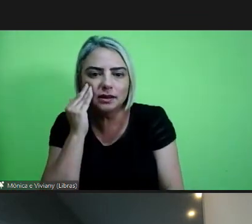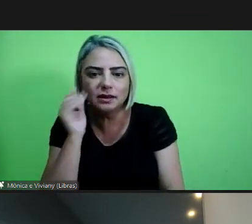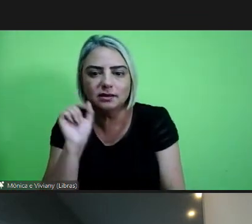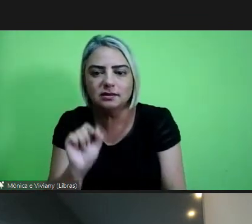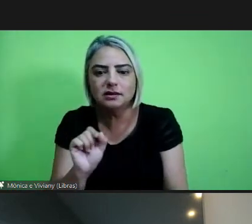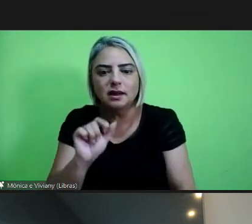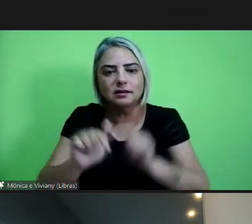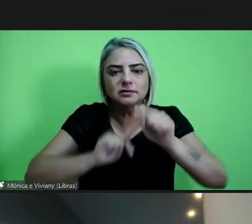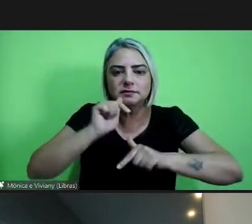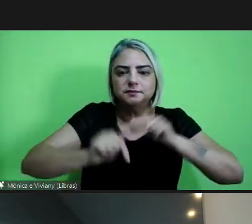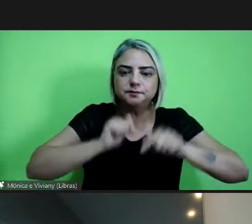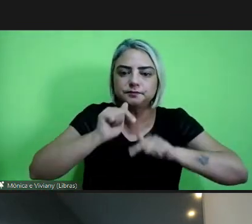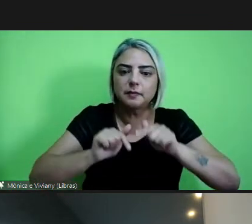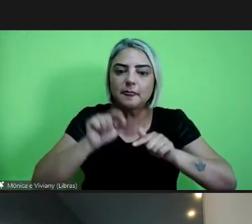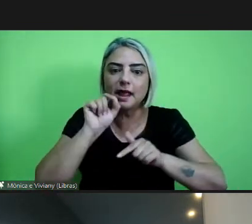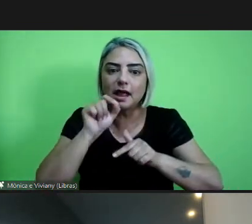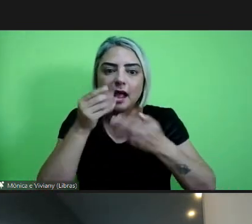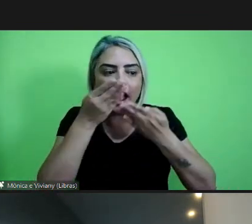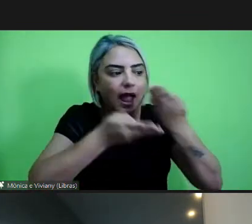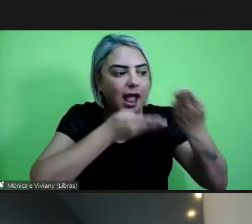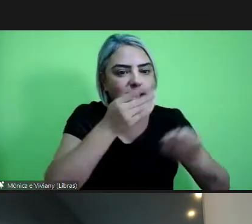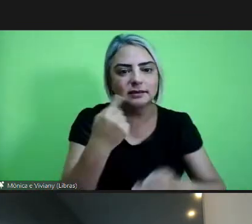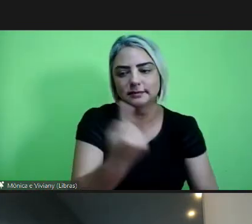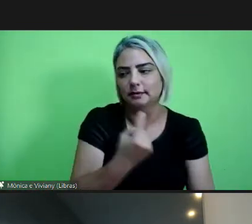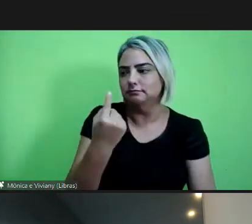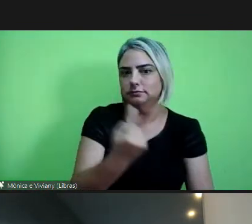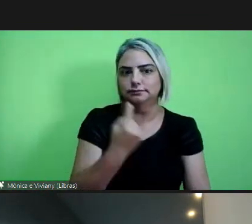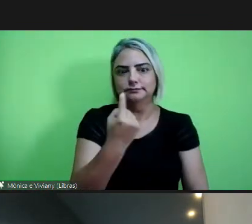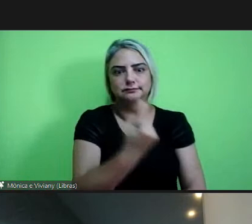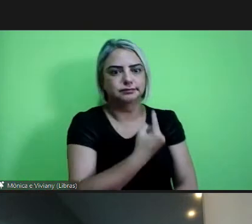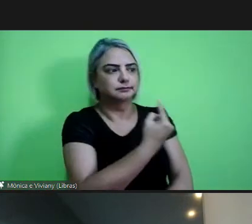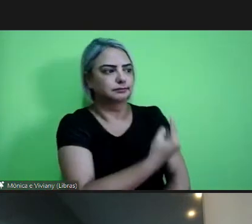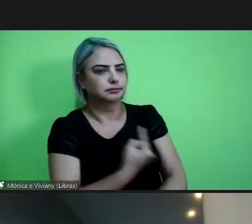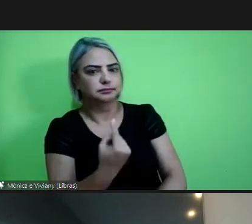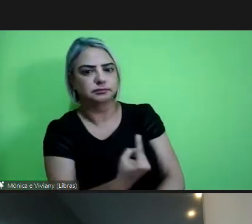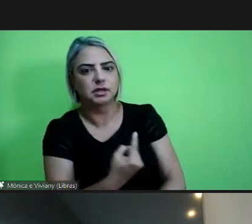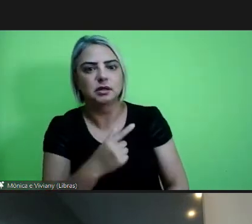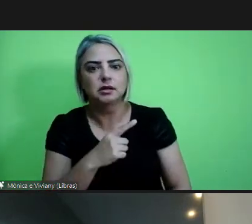people understand that to be working is to be meeting individually.